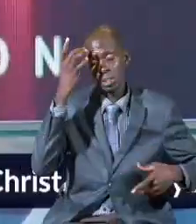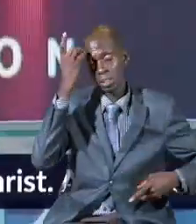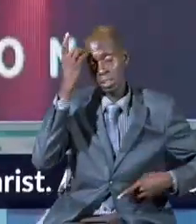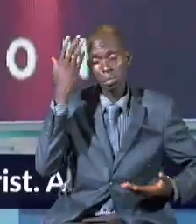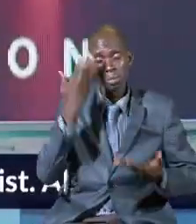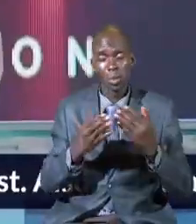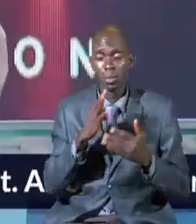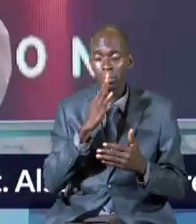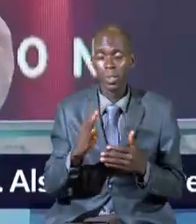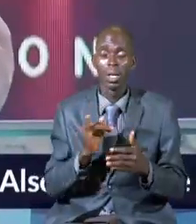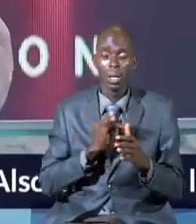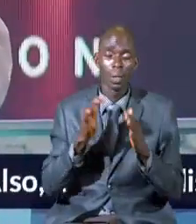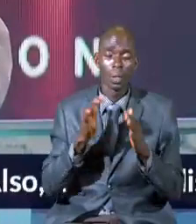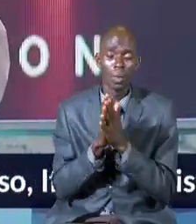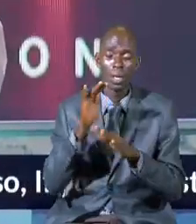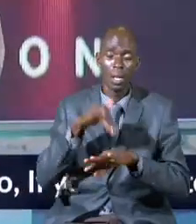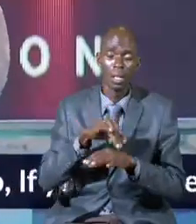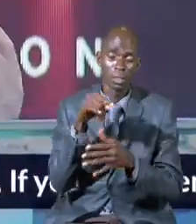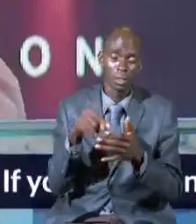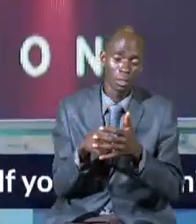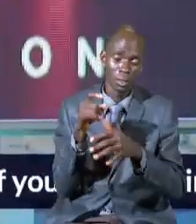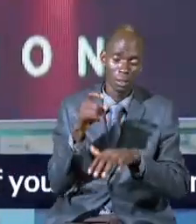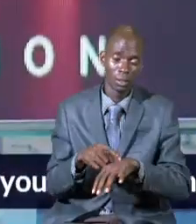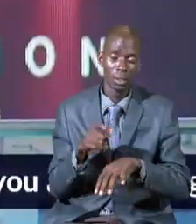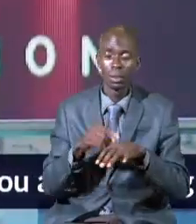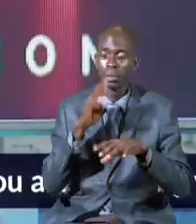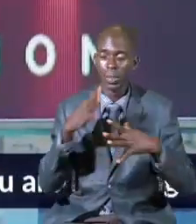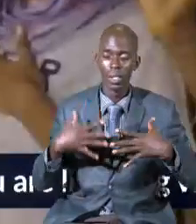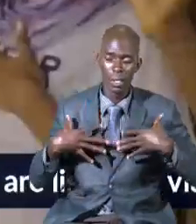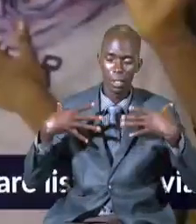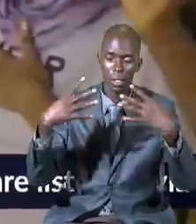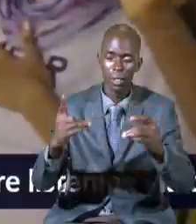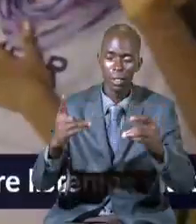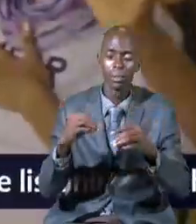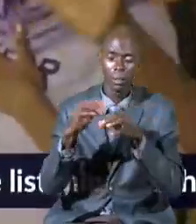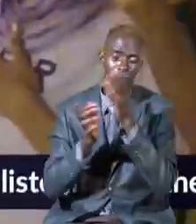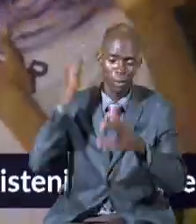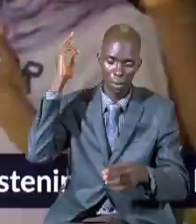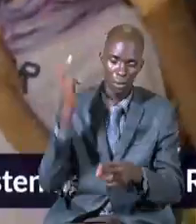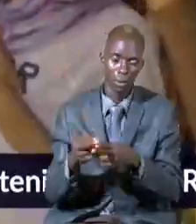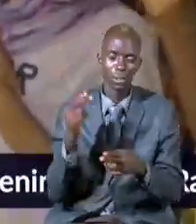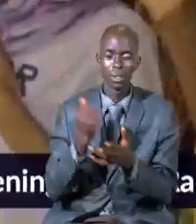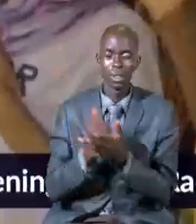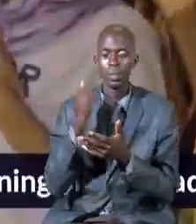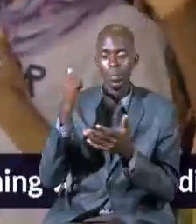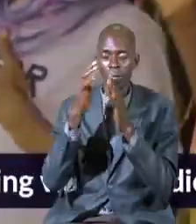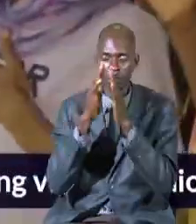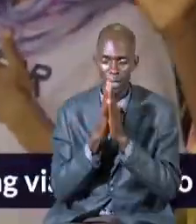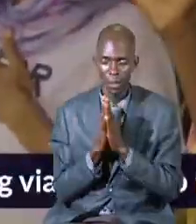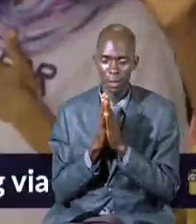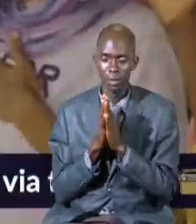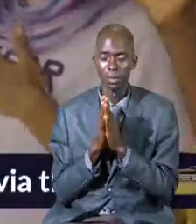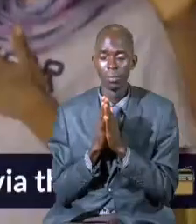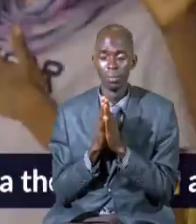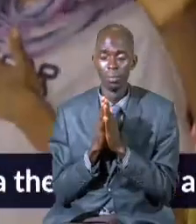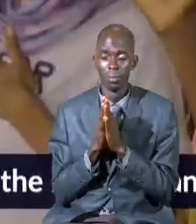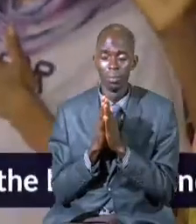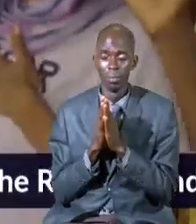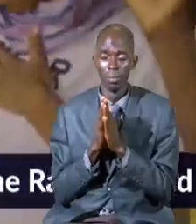at this time, be healed in Jesus' name.